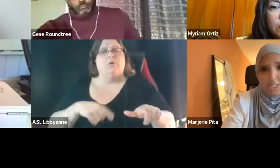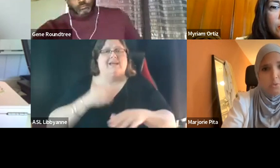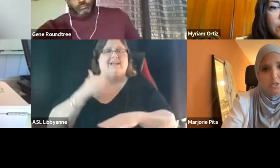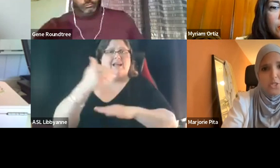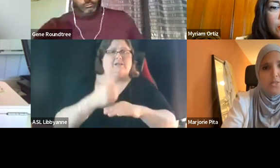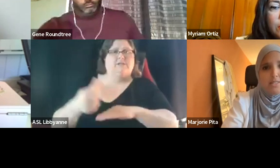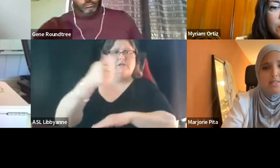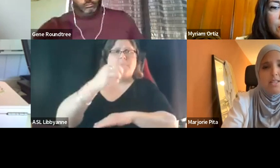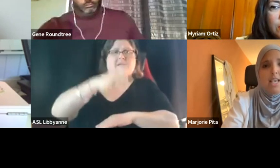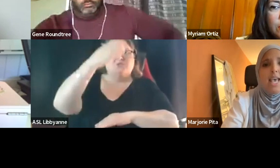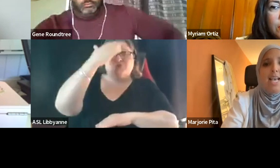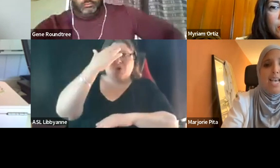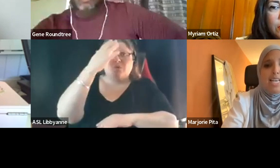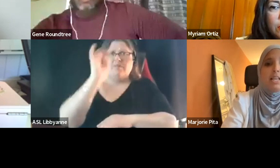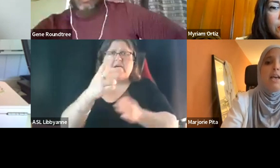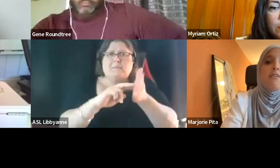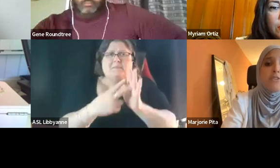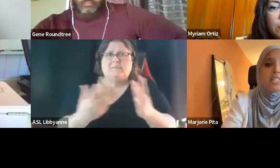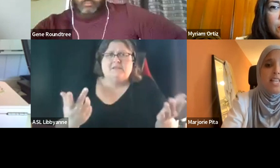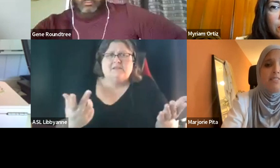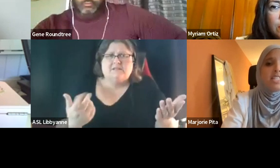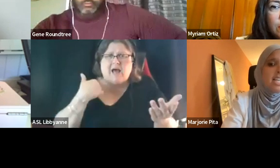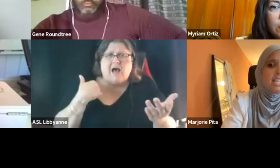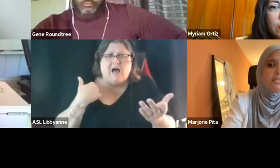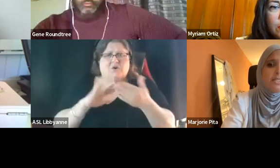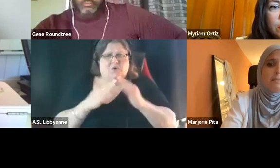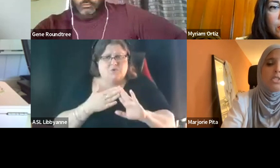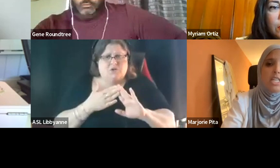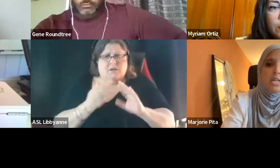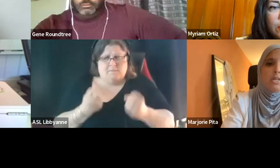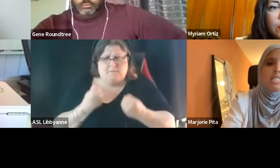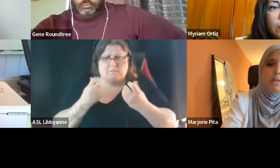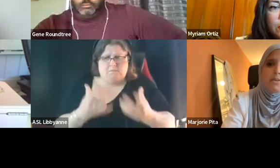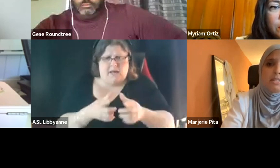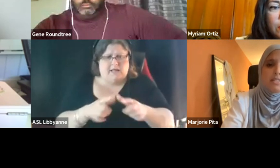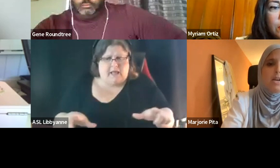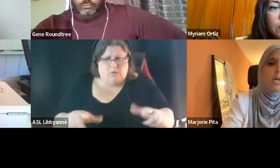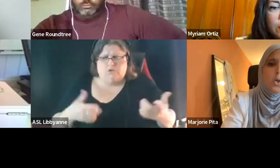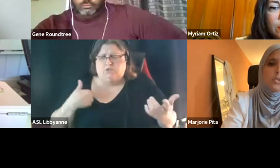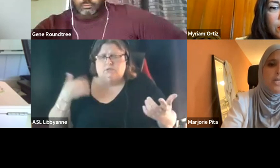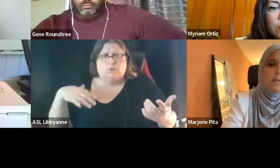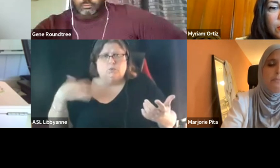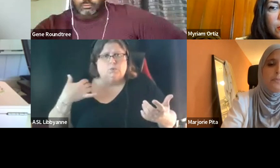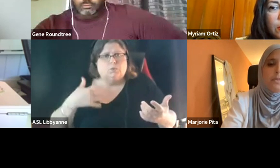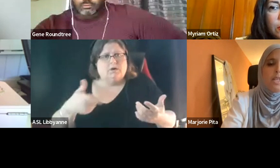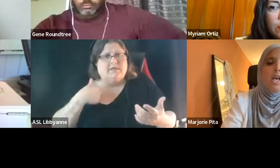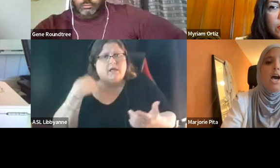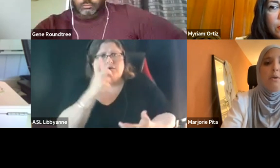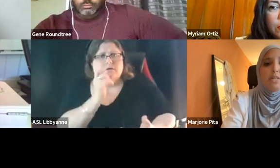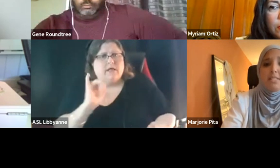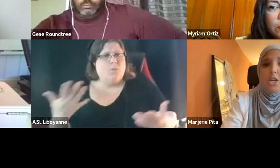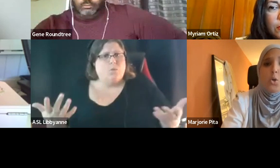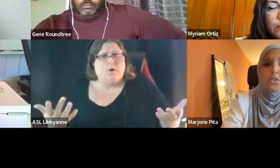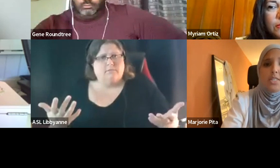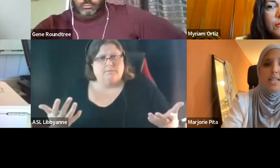serving multilingual students and has firsthand lived the multilingual experience in our country.